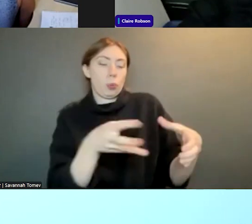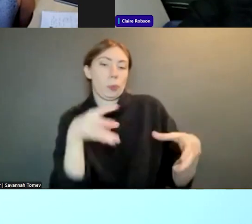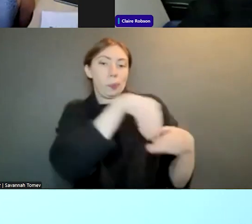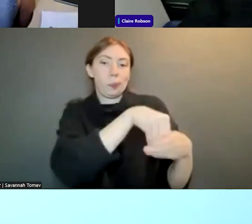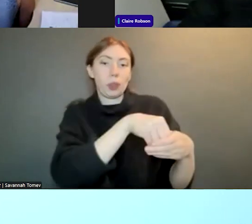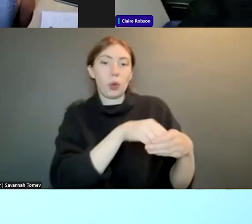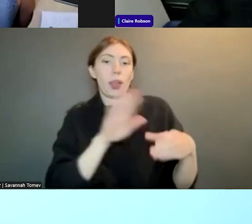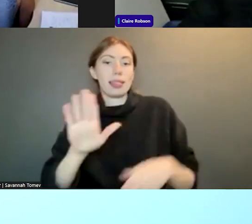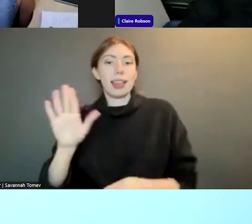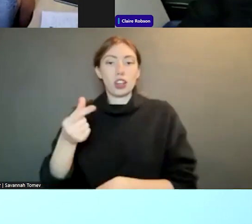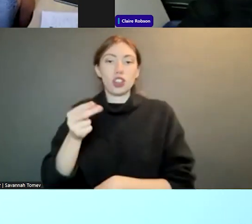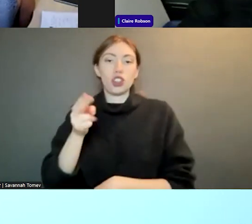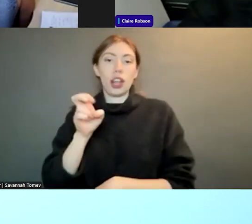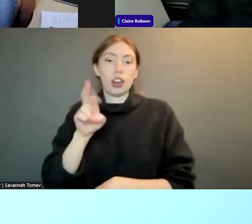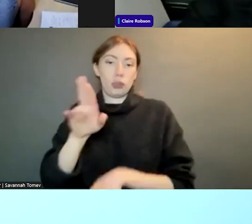to identify with.